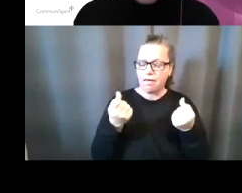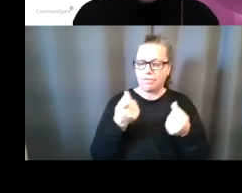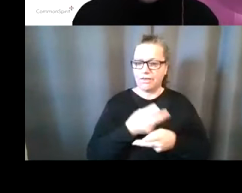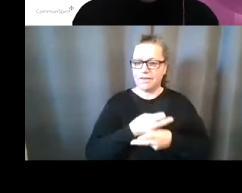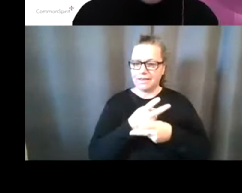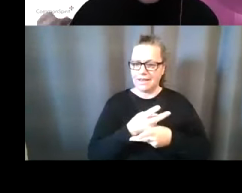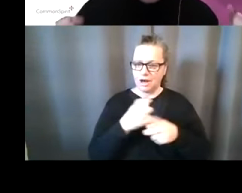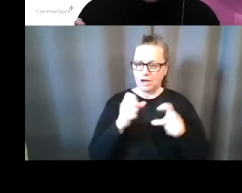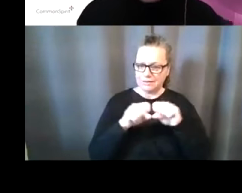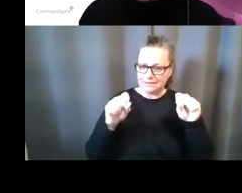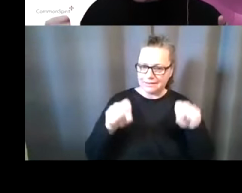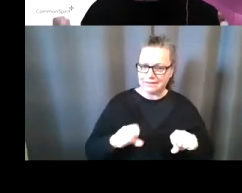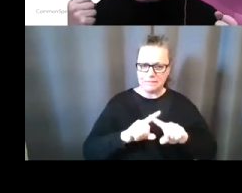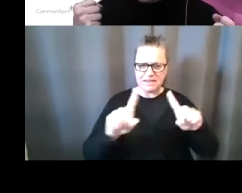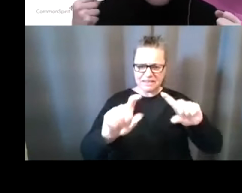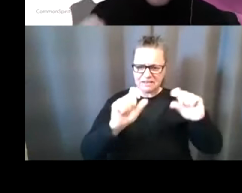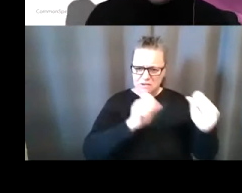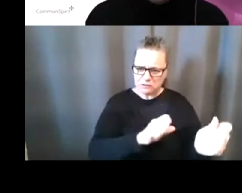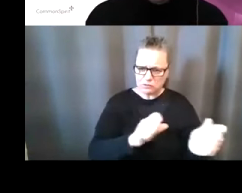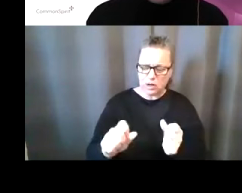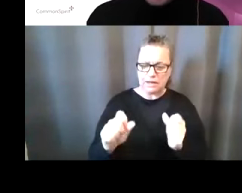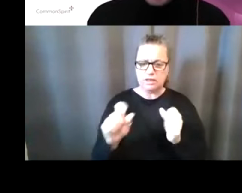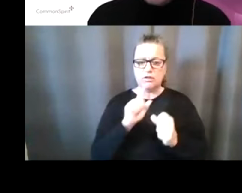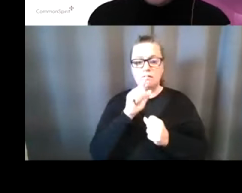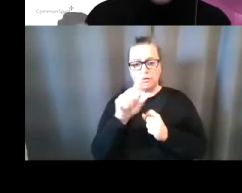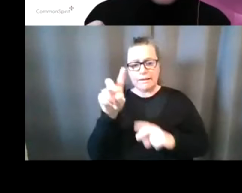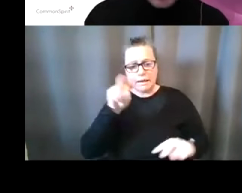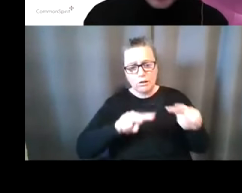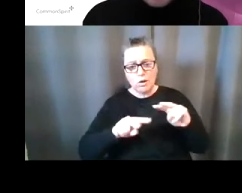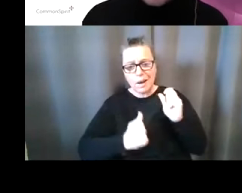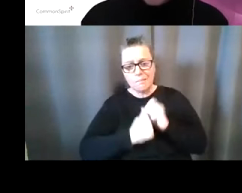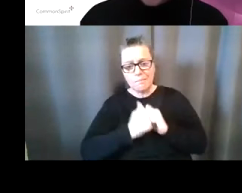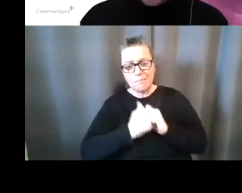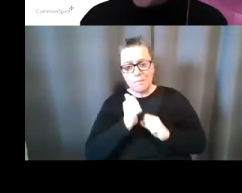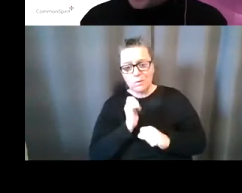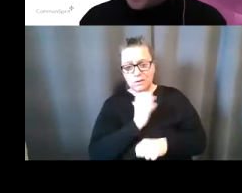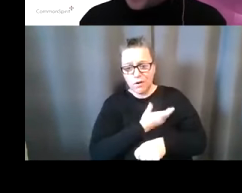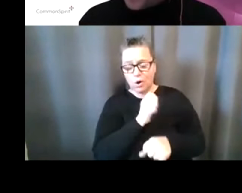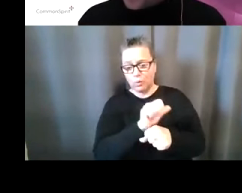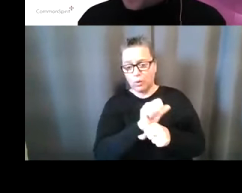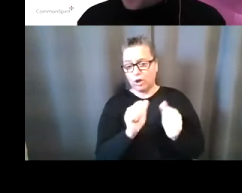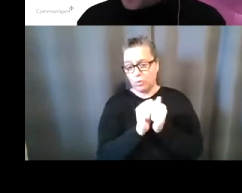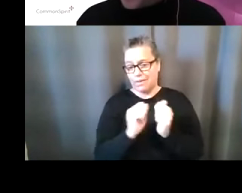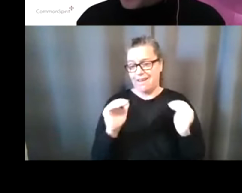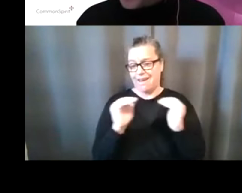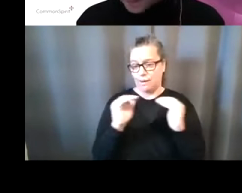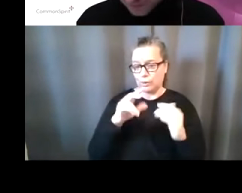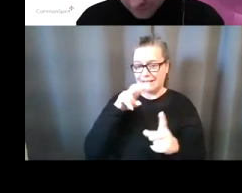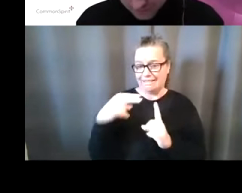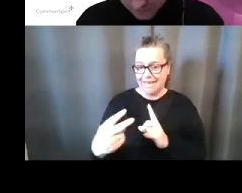different strategies, and really look at most of our work with an equity lens.